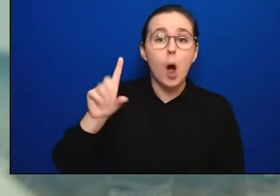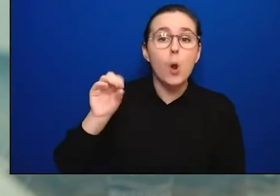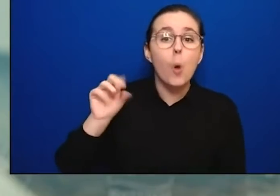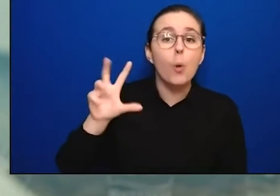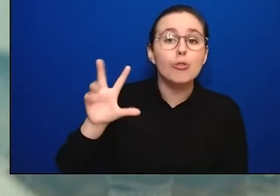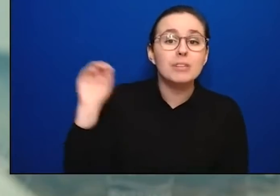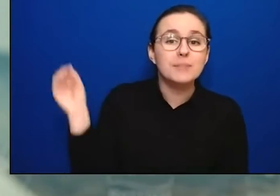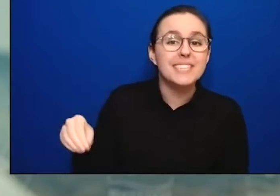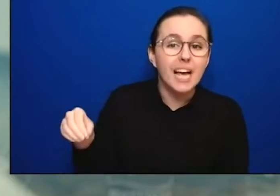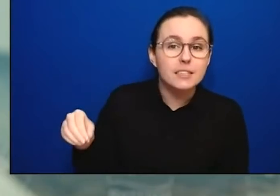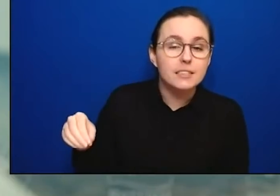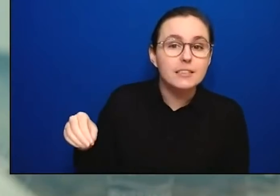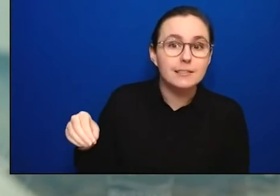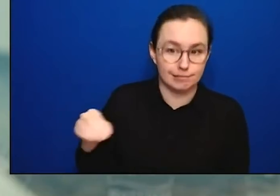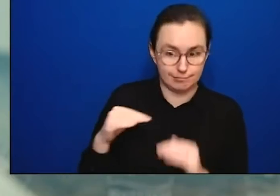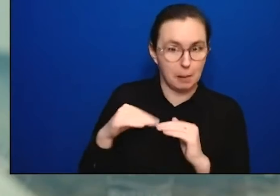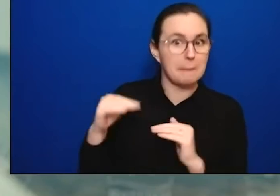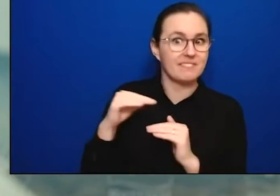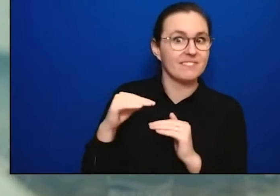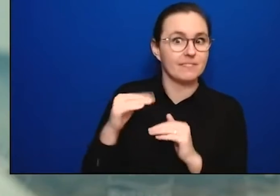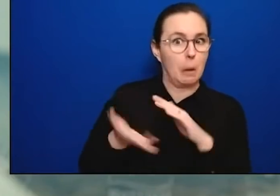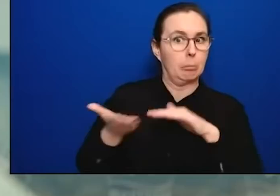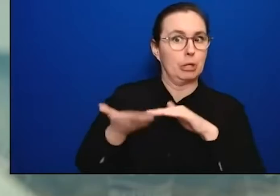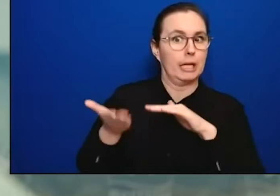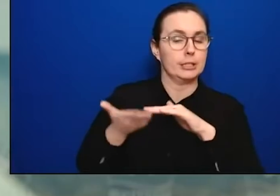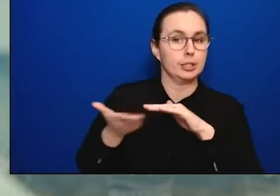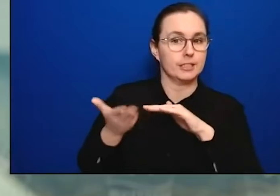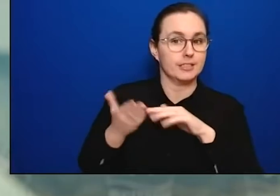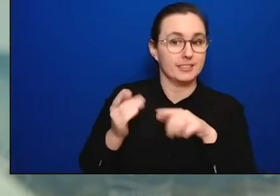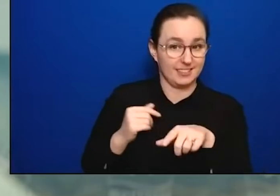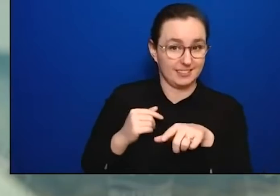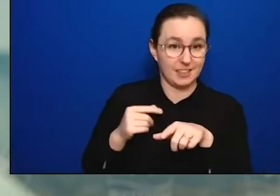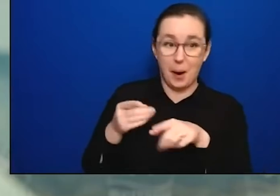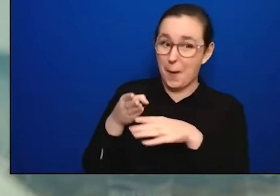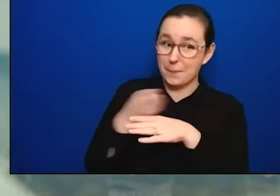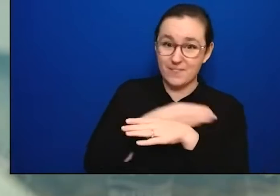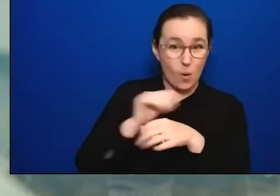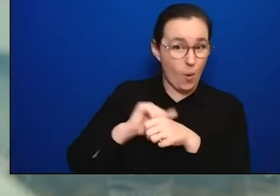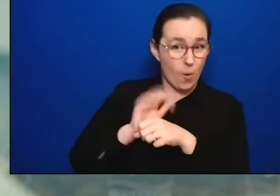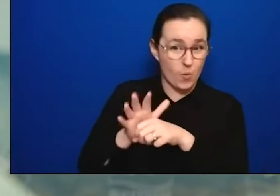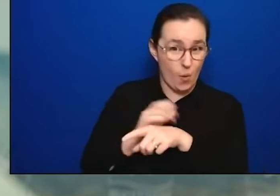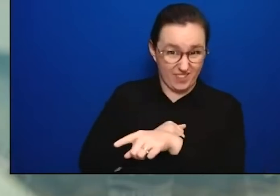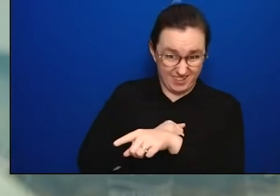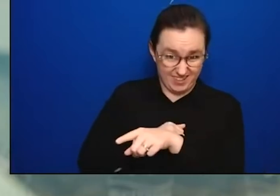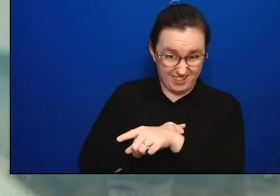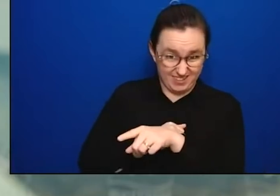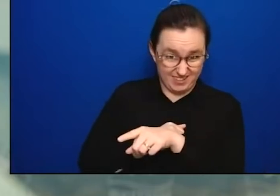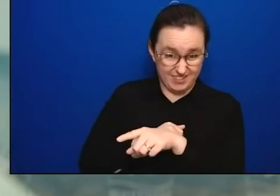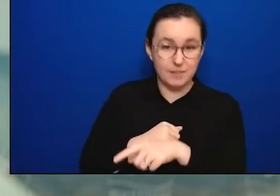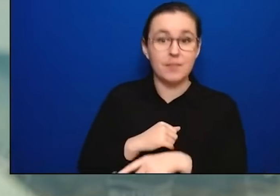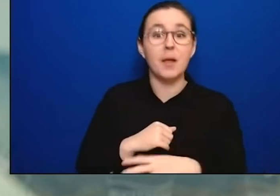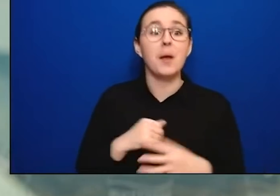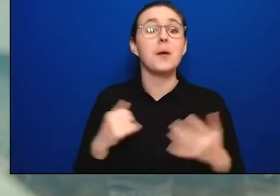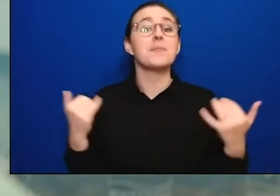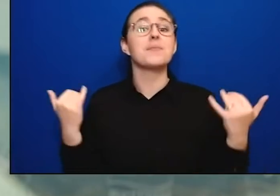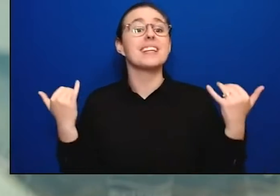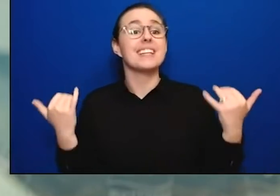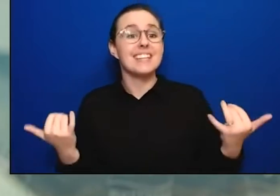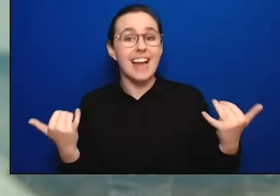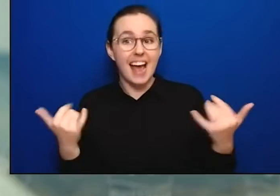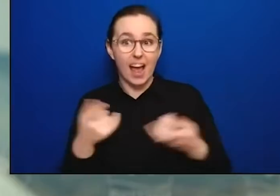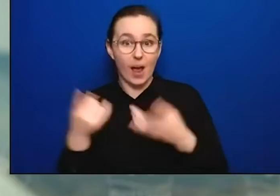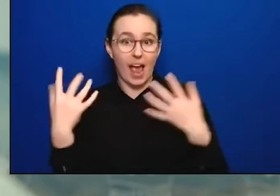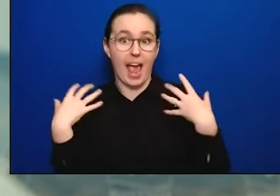2020, we were at about 103.5% of capacity, about 9,500 beds at that time prior to COVID-19. The challenge